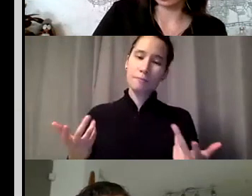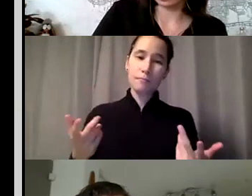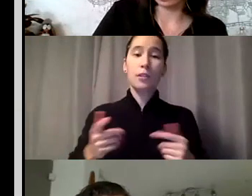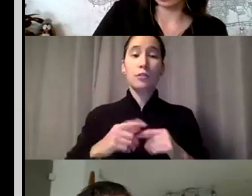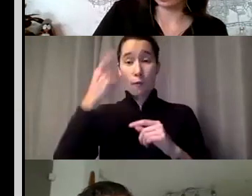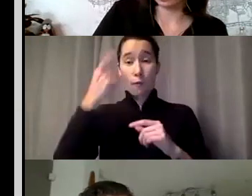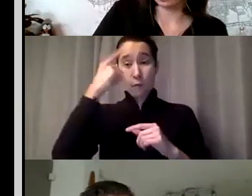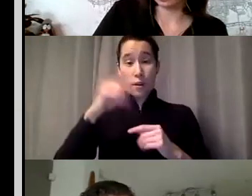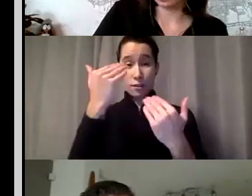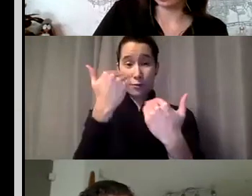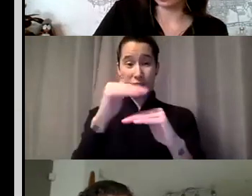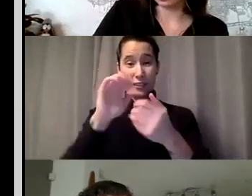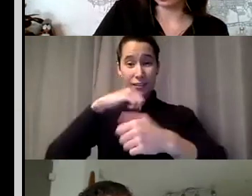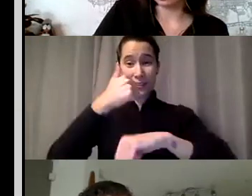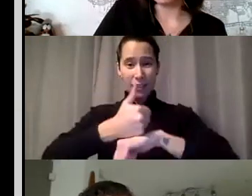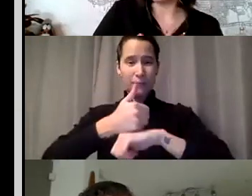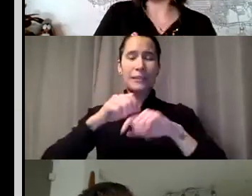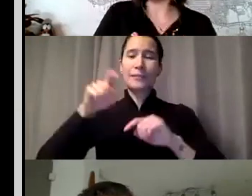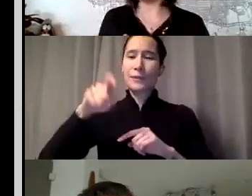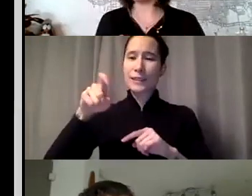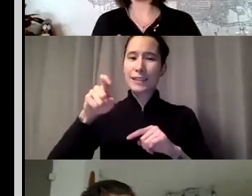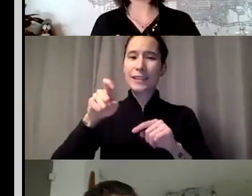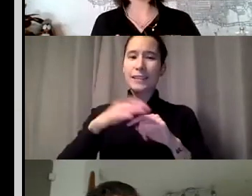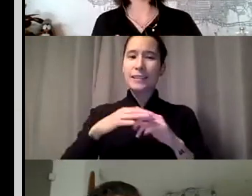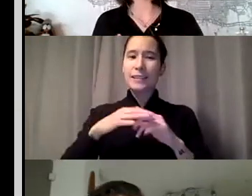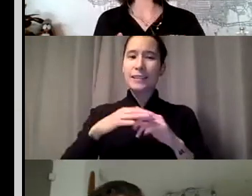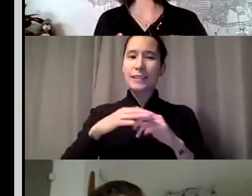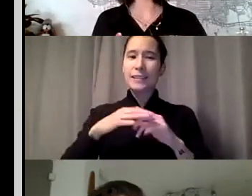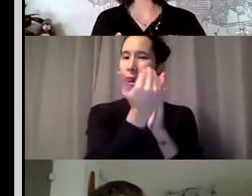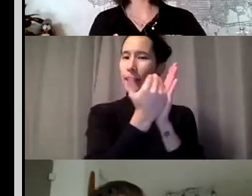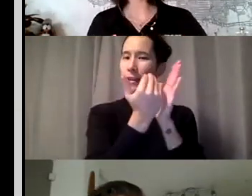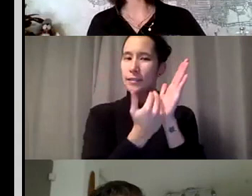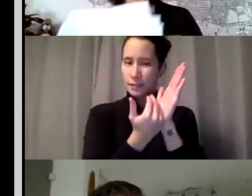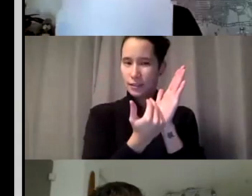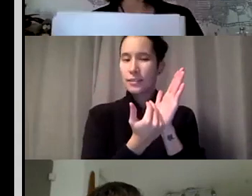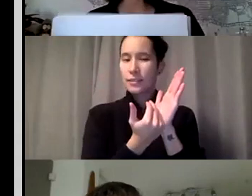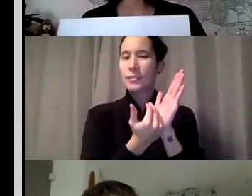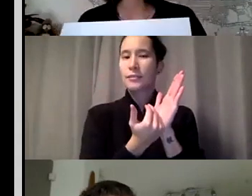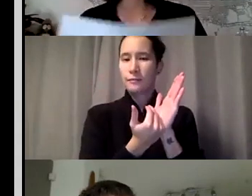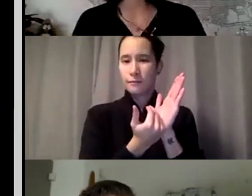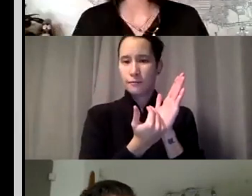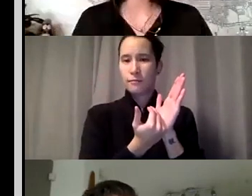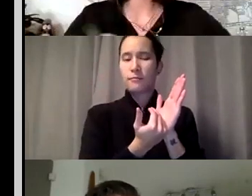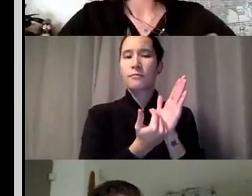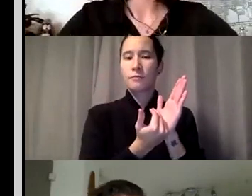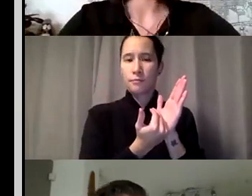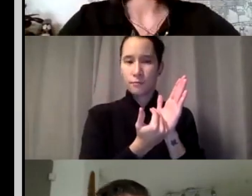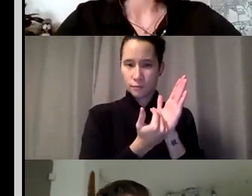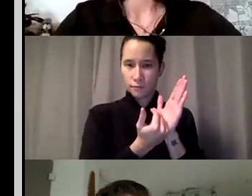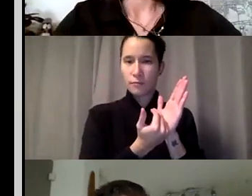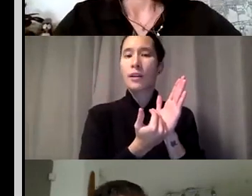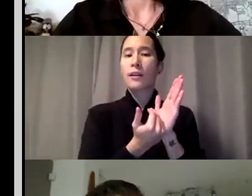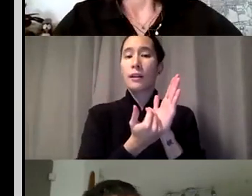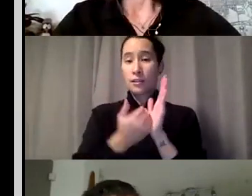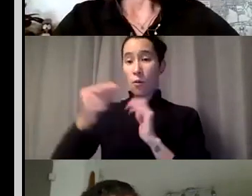place, we needed to point to a certain list, and that is the only way government would have this